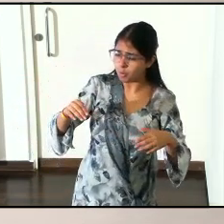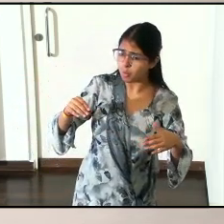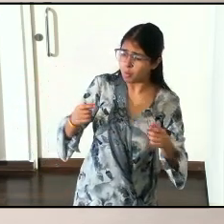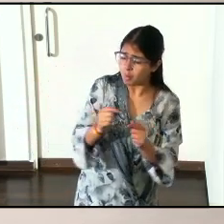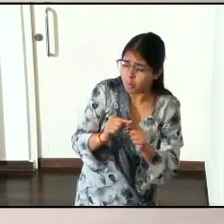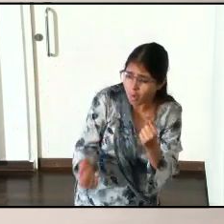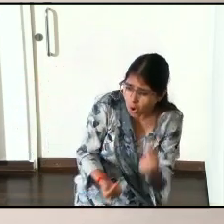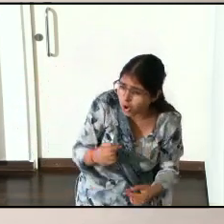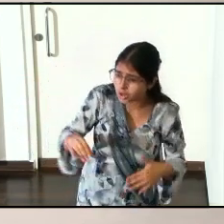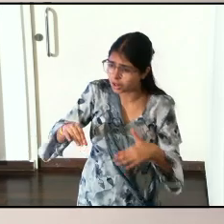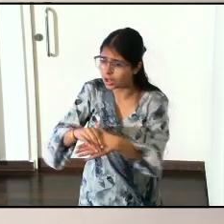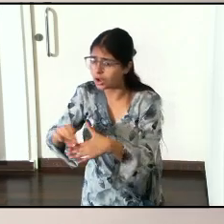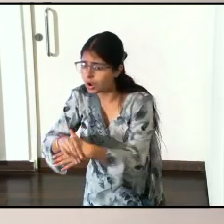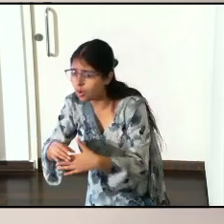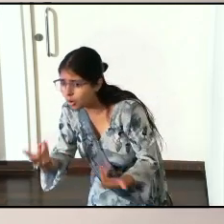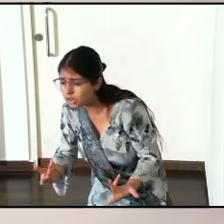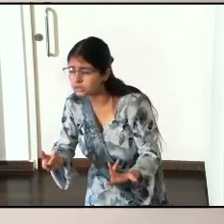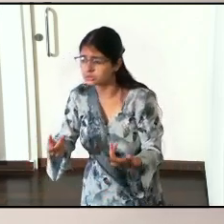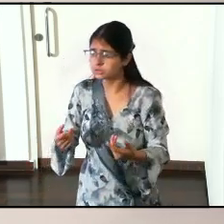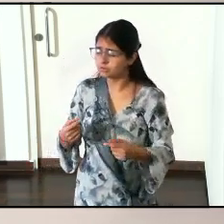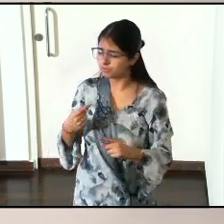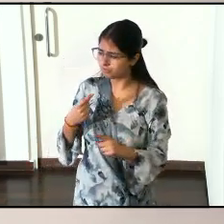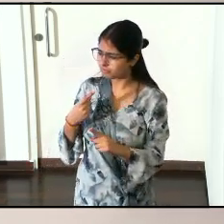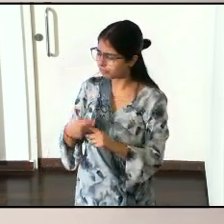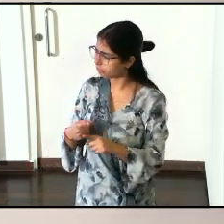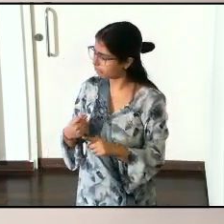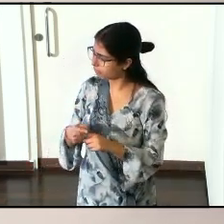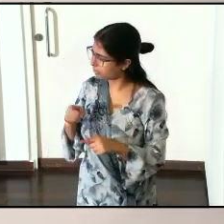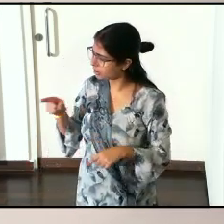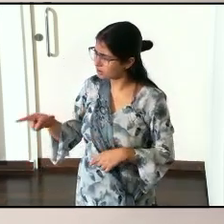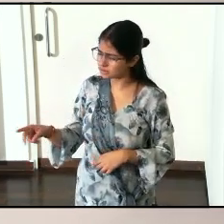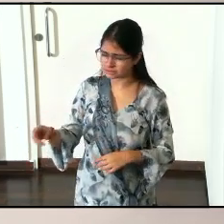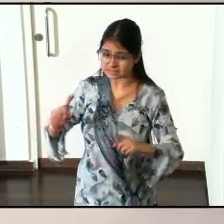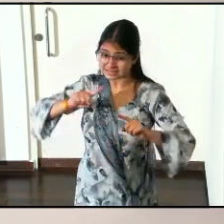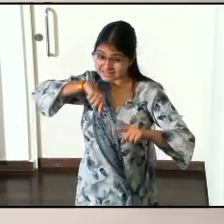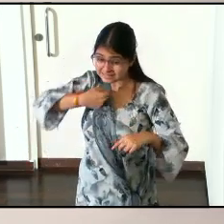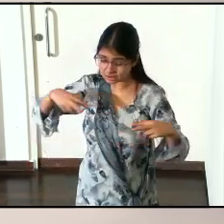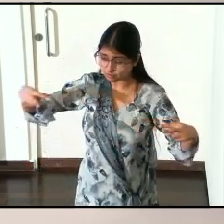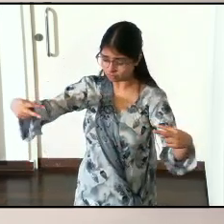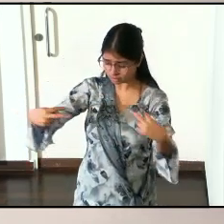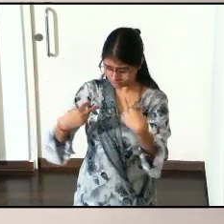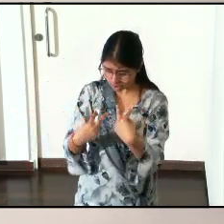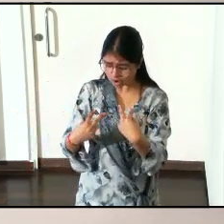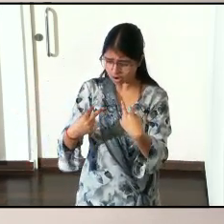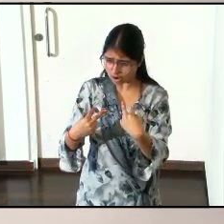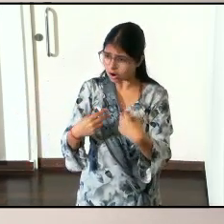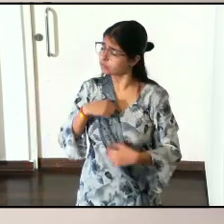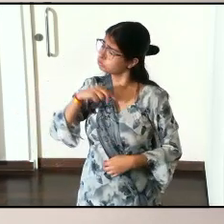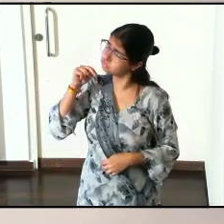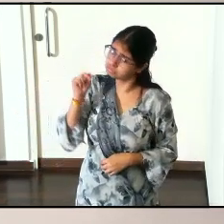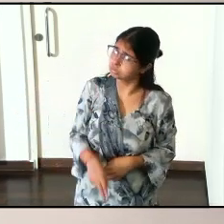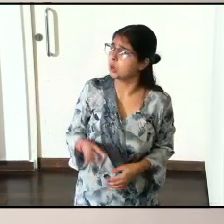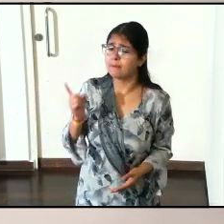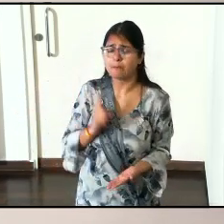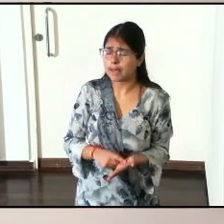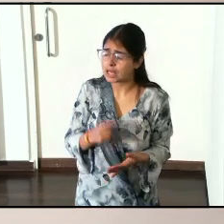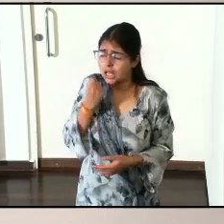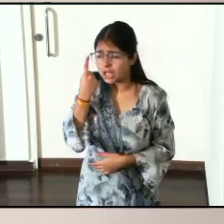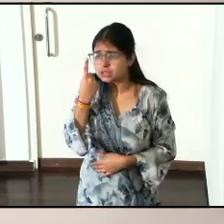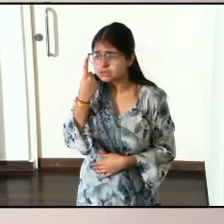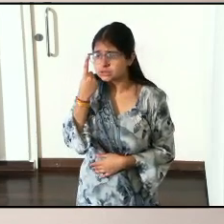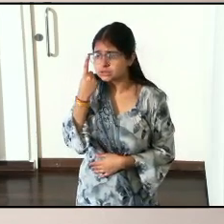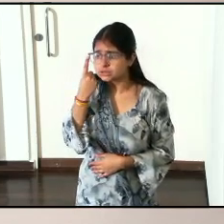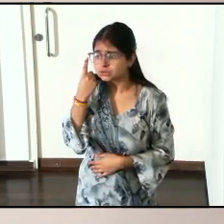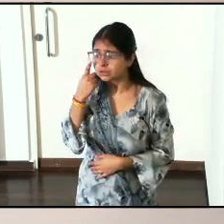how febrile something might be. And I think that's a self-reflexive kind of thing that we do need to have. And in